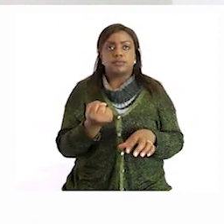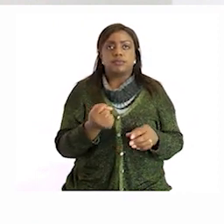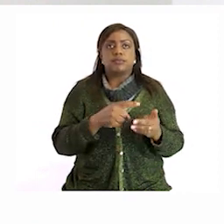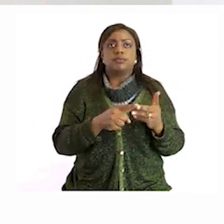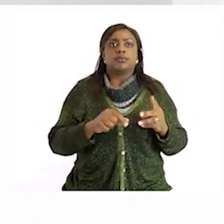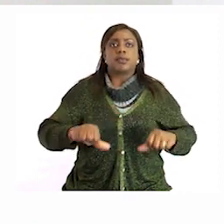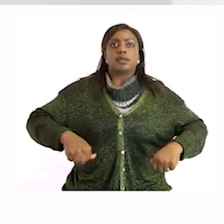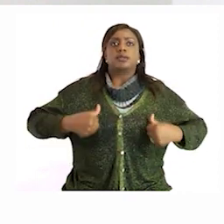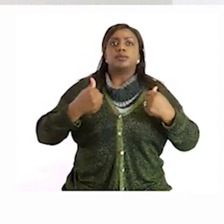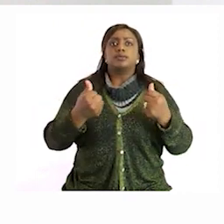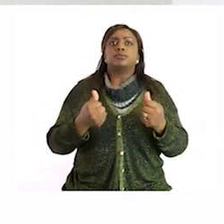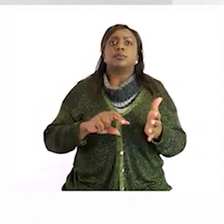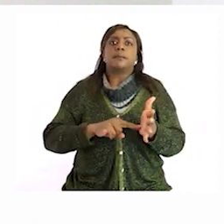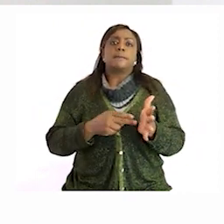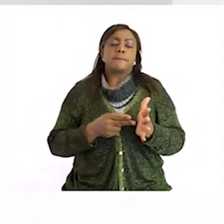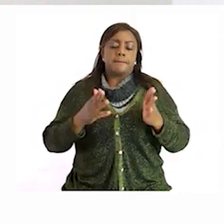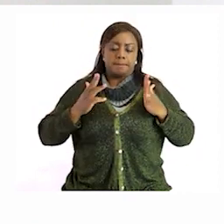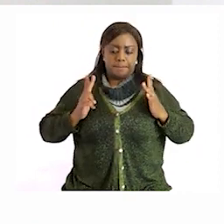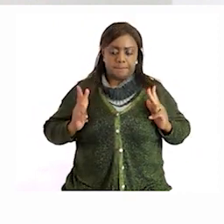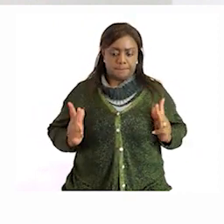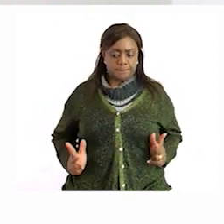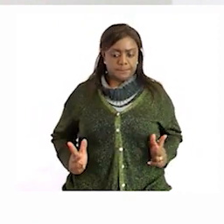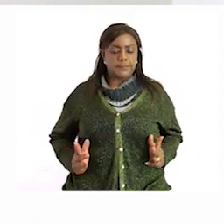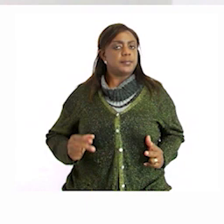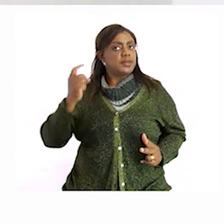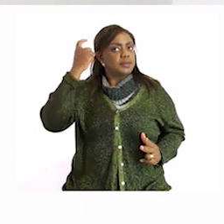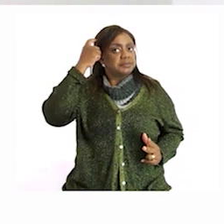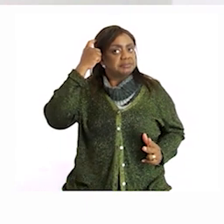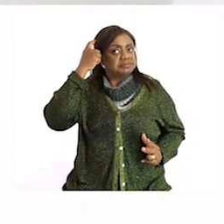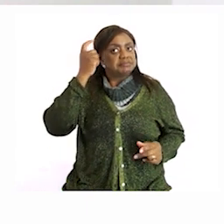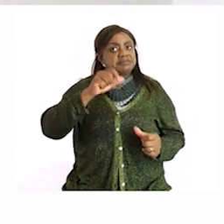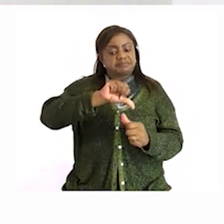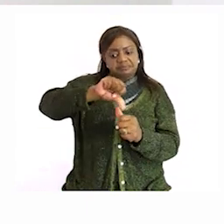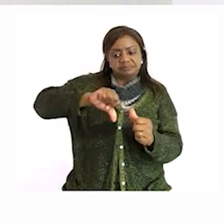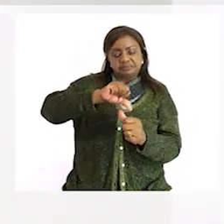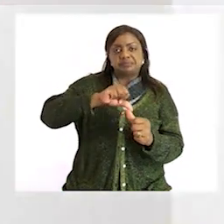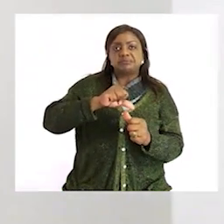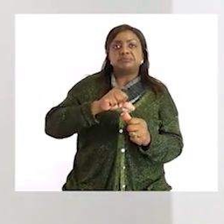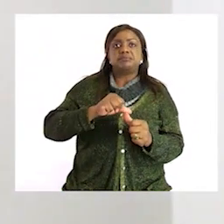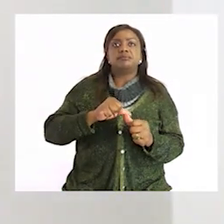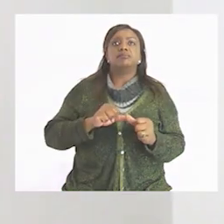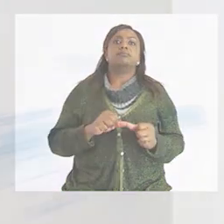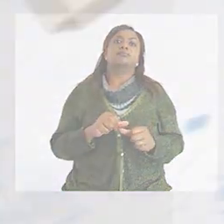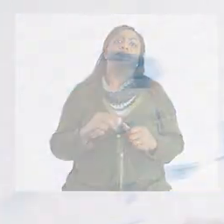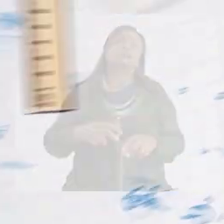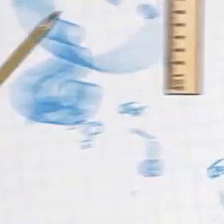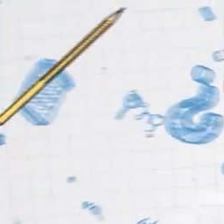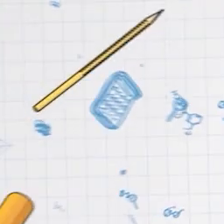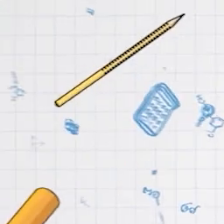Being physically, mentally, socially healthy in relation to sexuality.